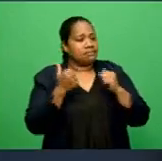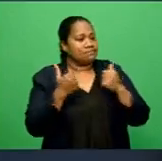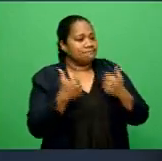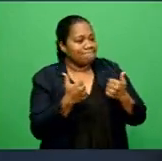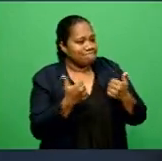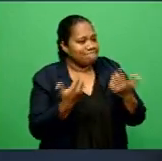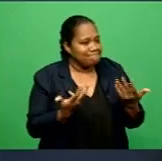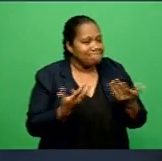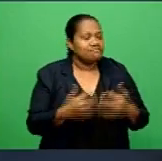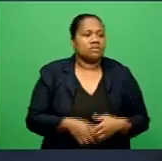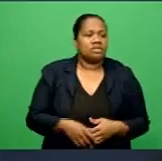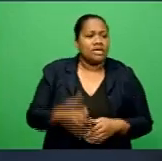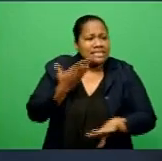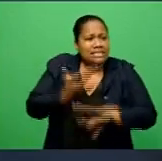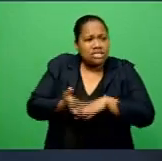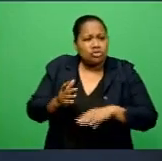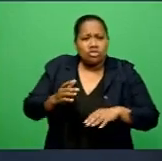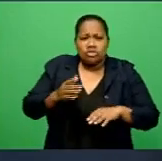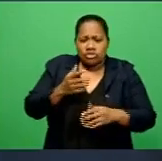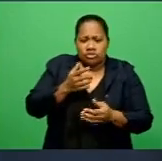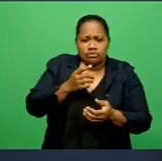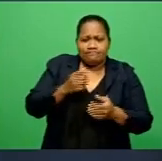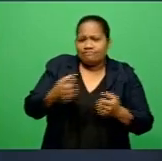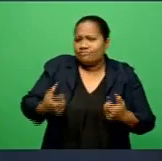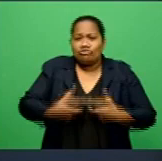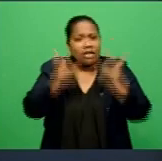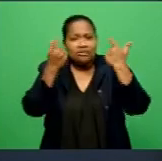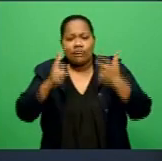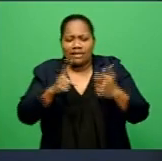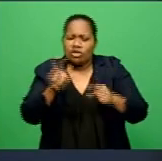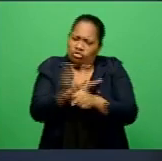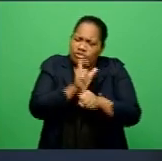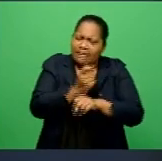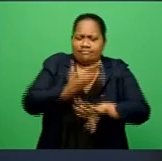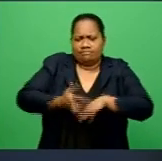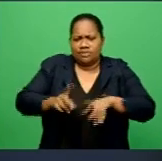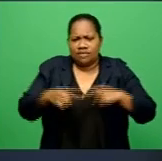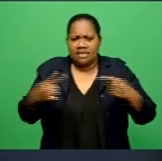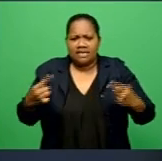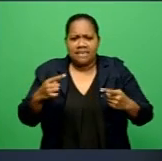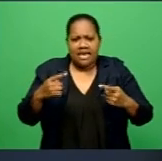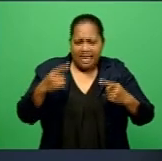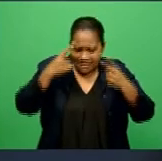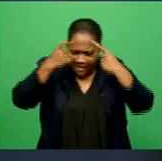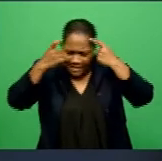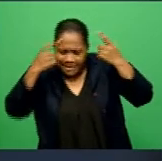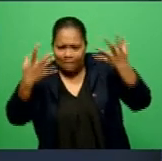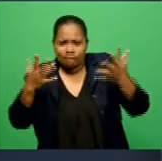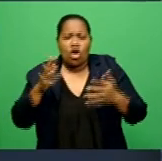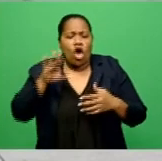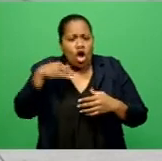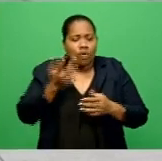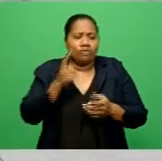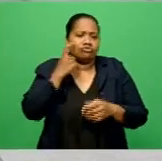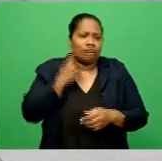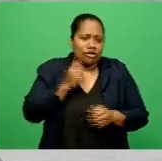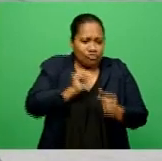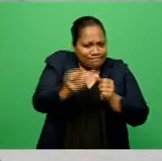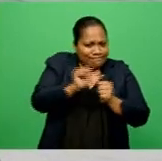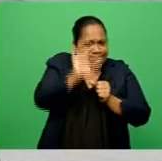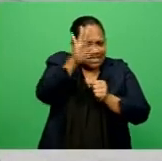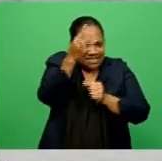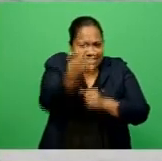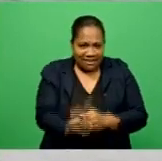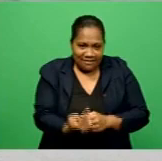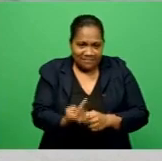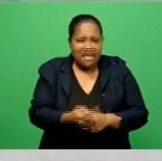trying to create new things, come up with new ideas, and to always try and better yourself so that there's always something fun and